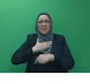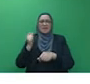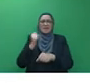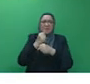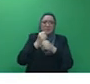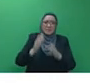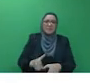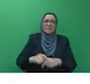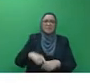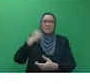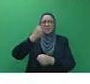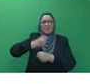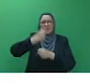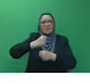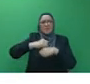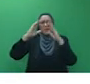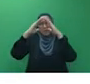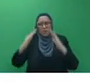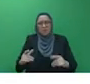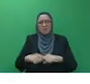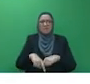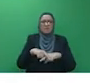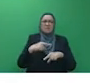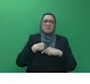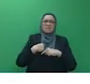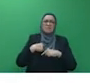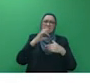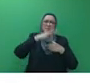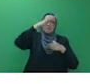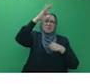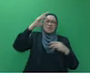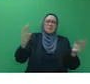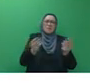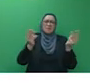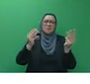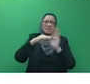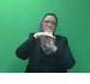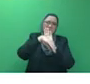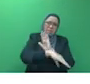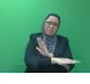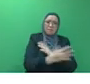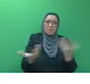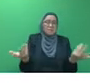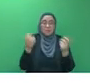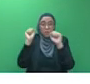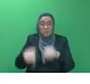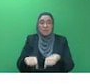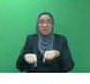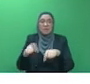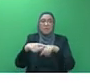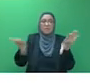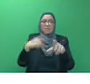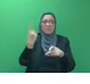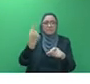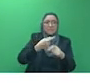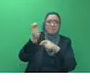a bit low could you could you come on and maybe just cheer us up tell some jokes so we've moved so from the comedy that i do has kind of